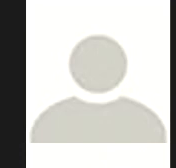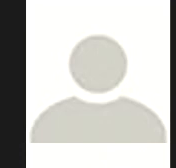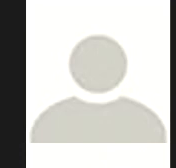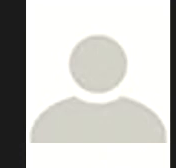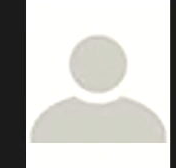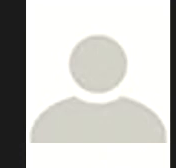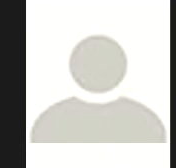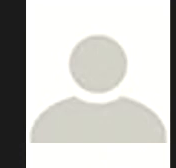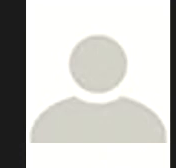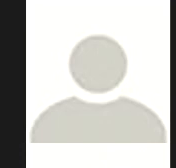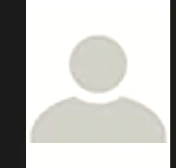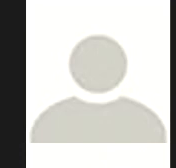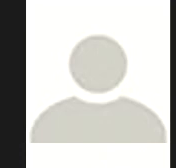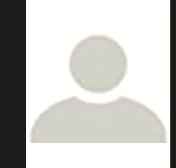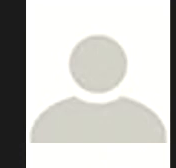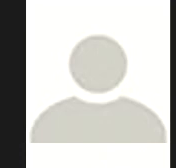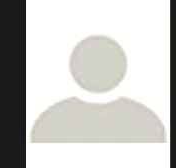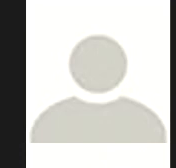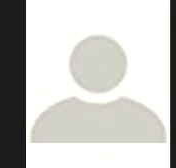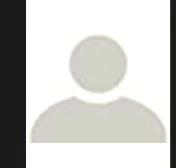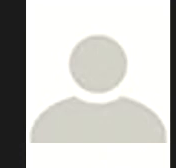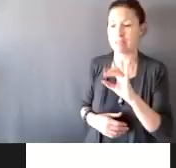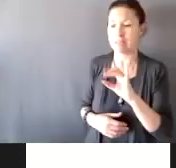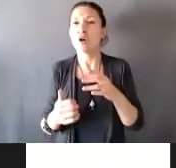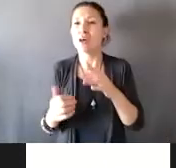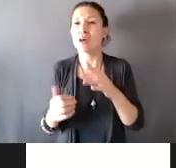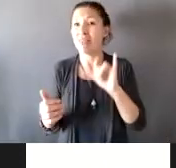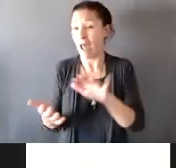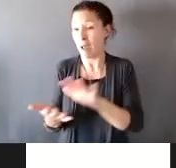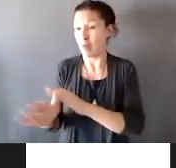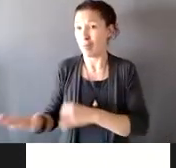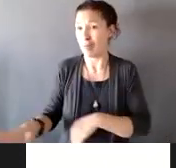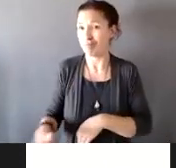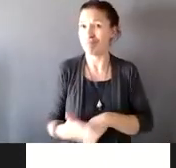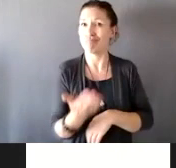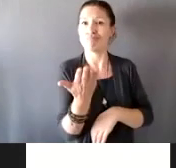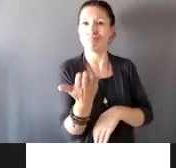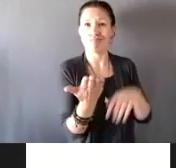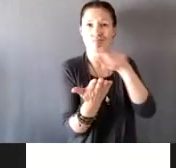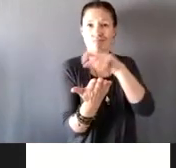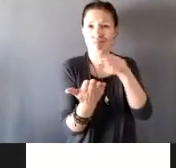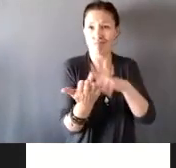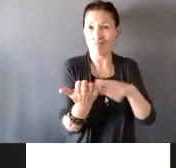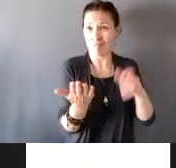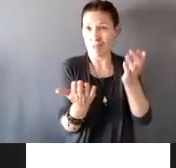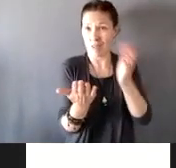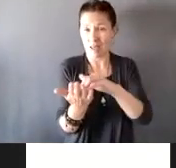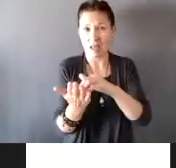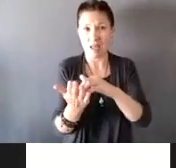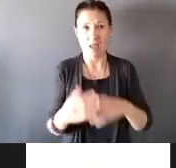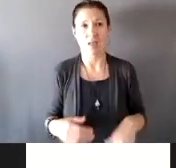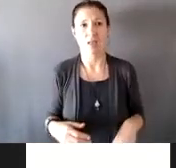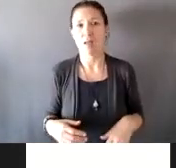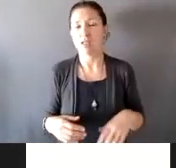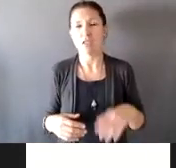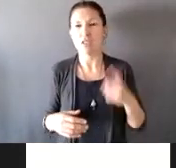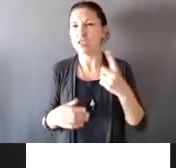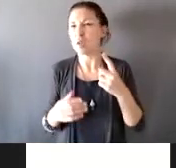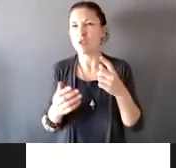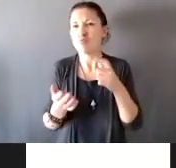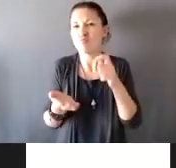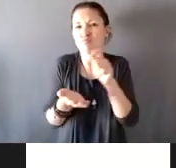feeling now, to return to your paper as well, and just sort of make a mark and memory.